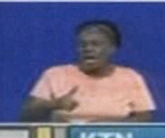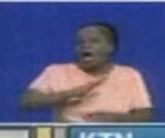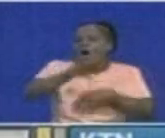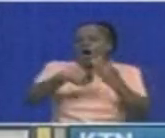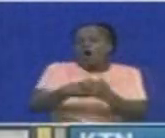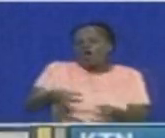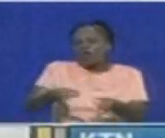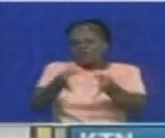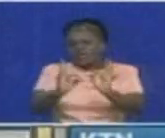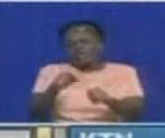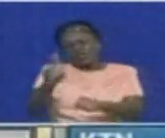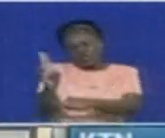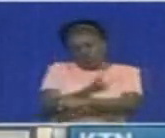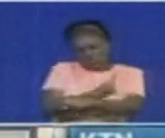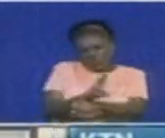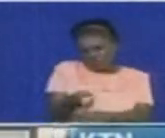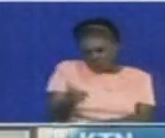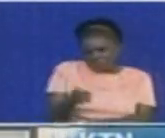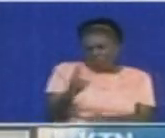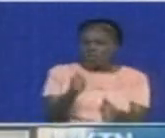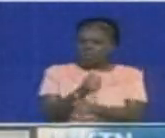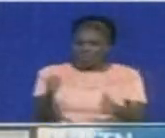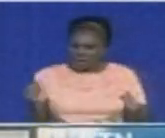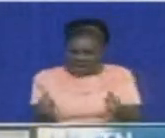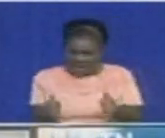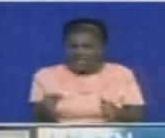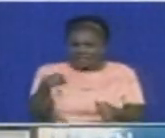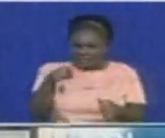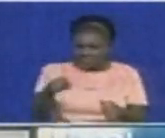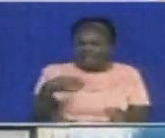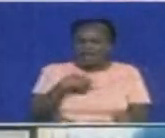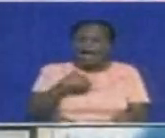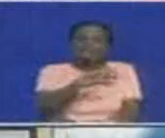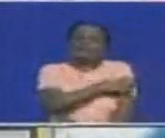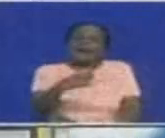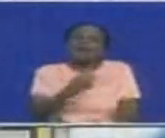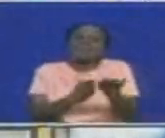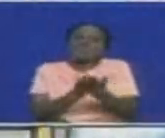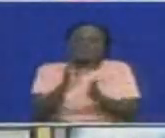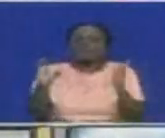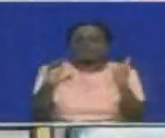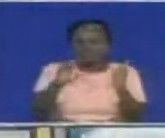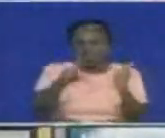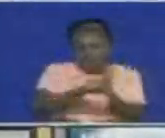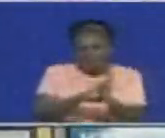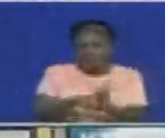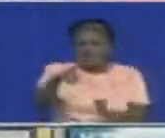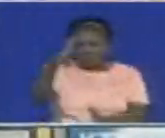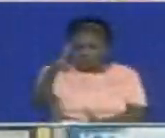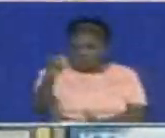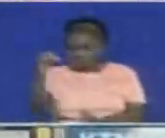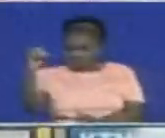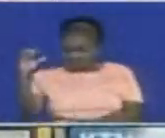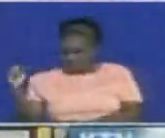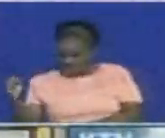country to use their firearms effectively the way they have been empowered by law. In 2005, when